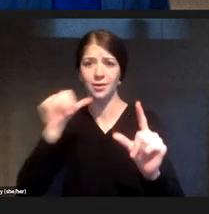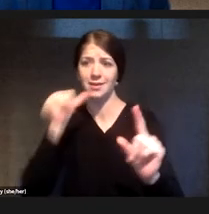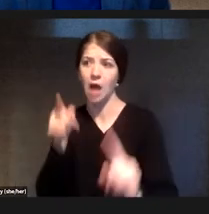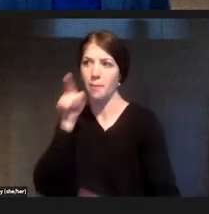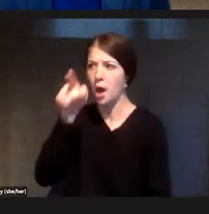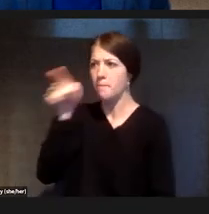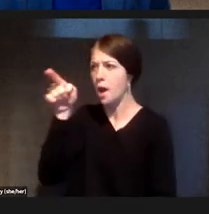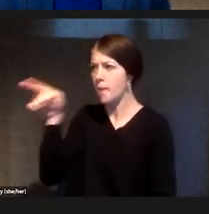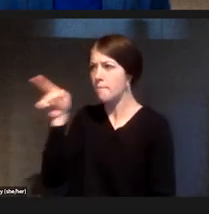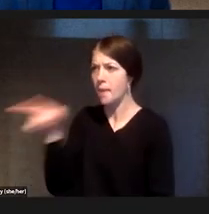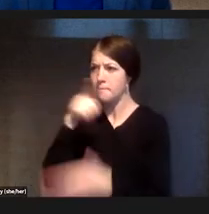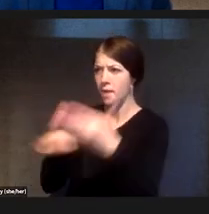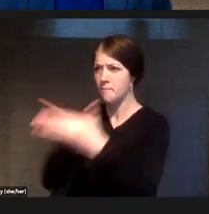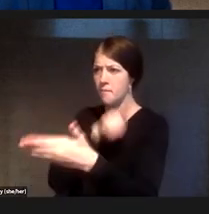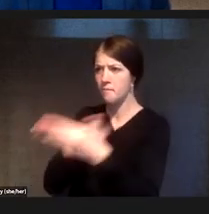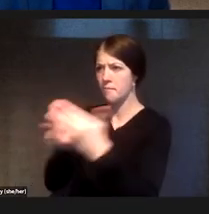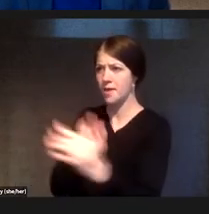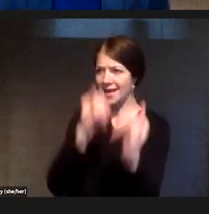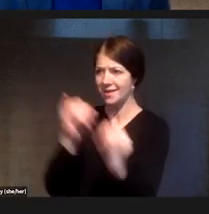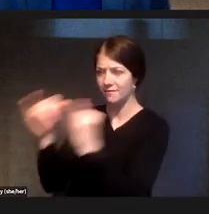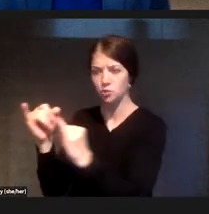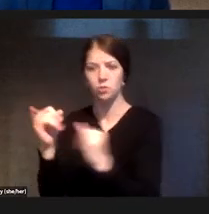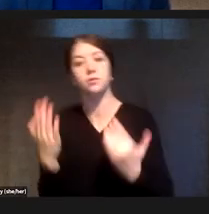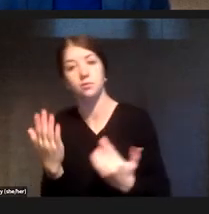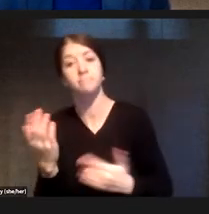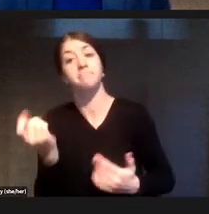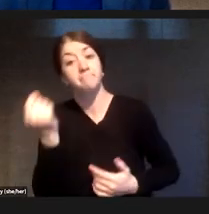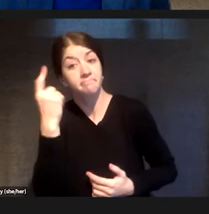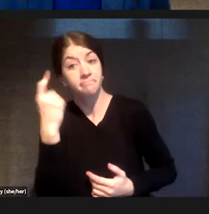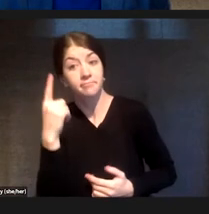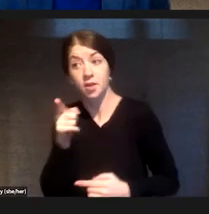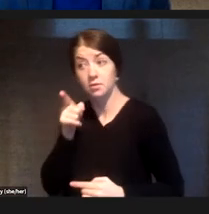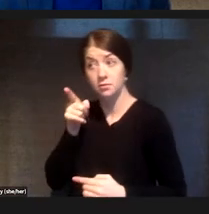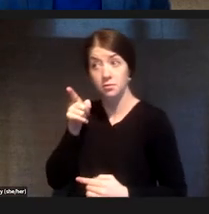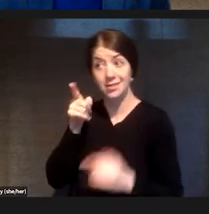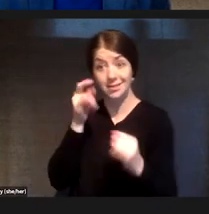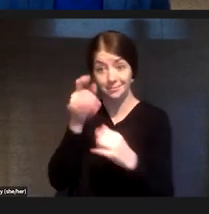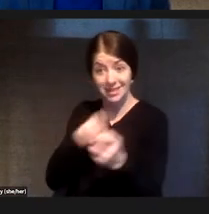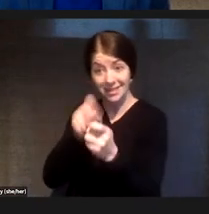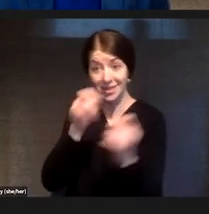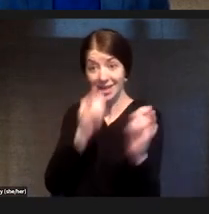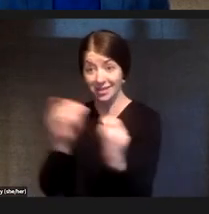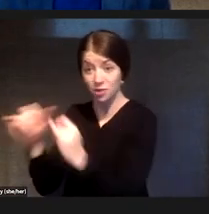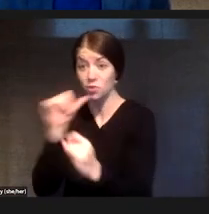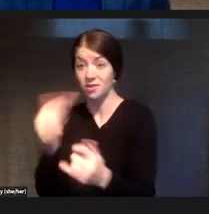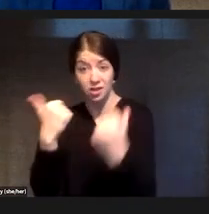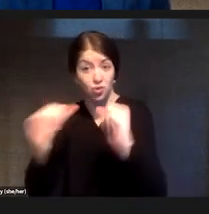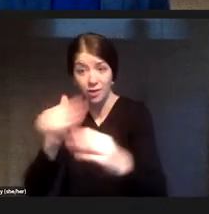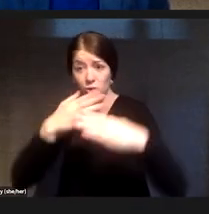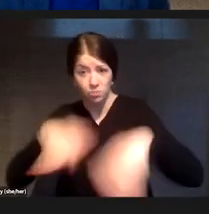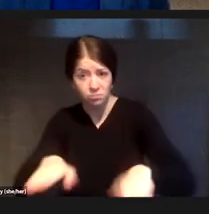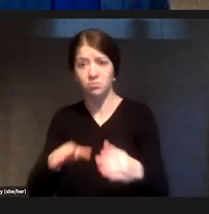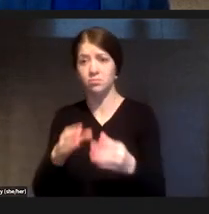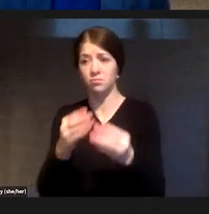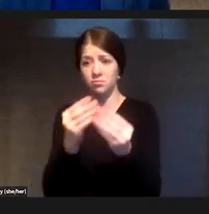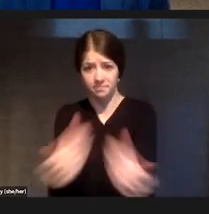at individuals, unless those individuals are not doing anything to dismantle those structures. So